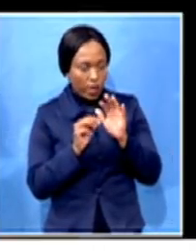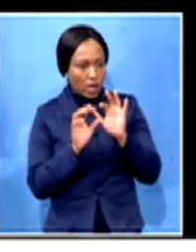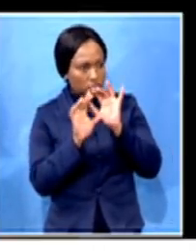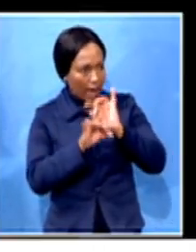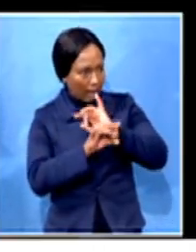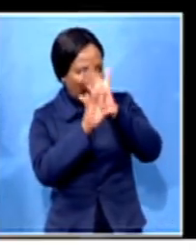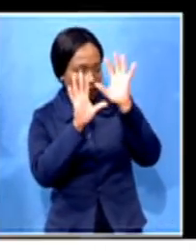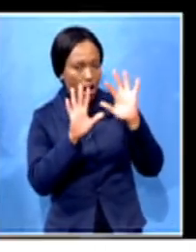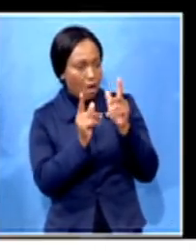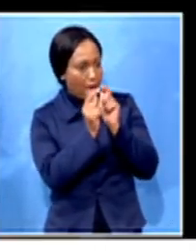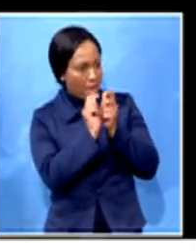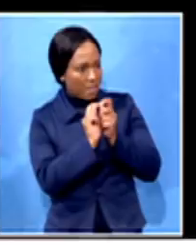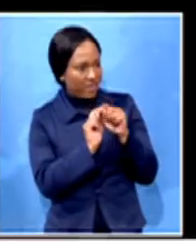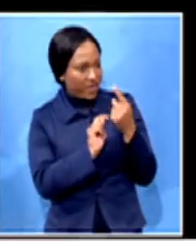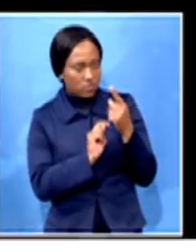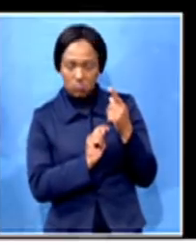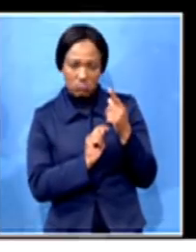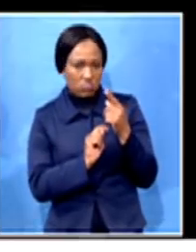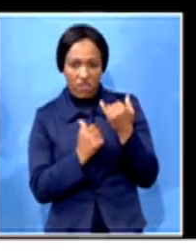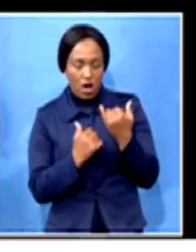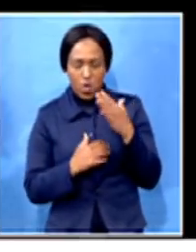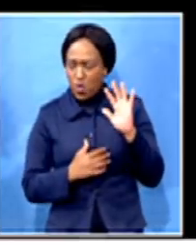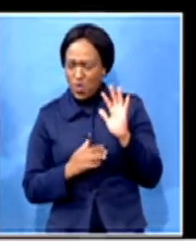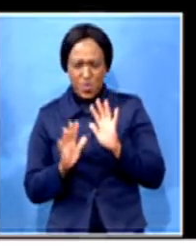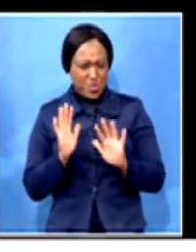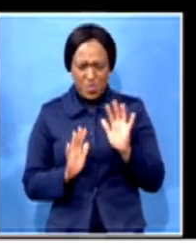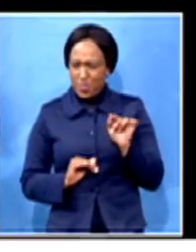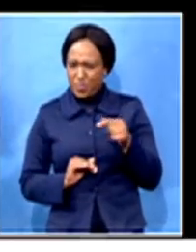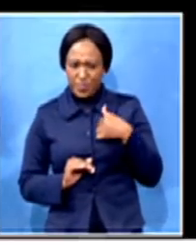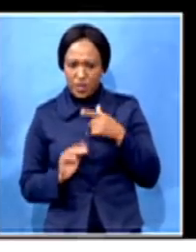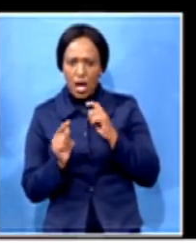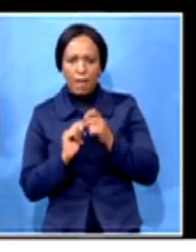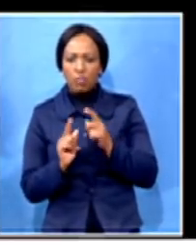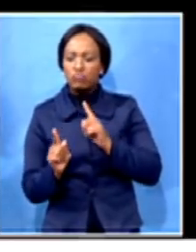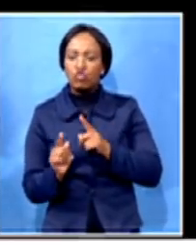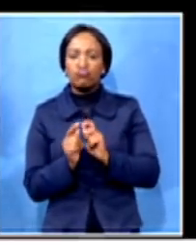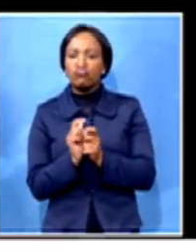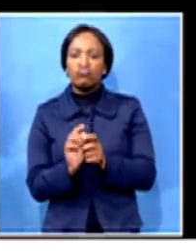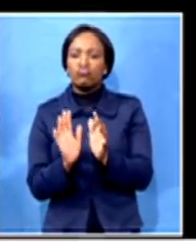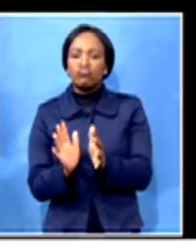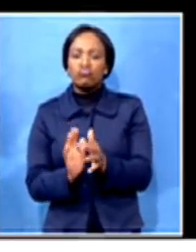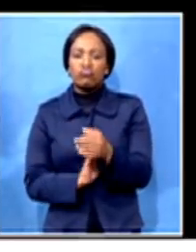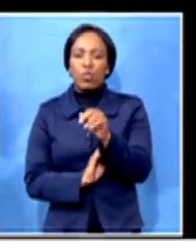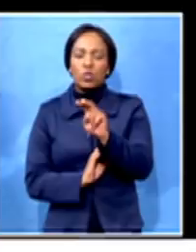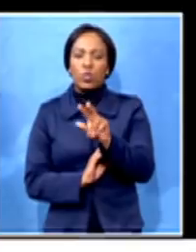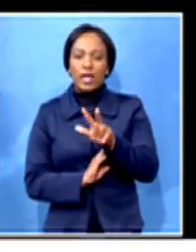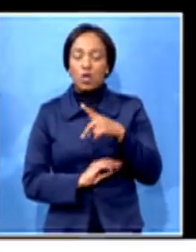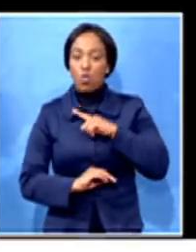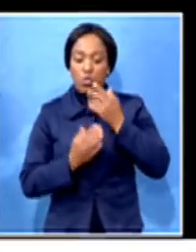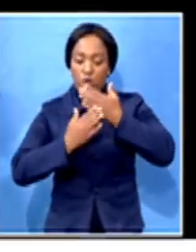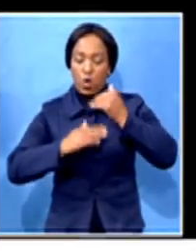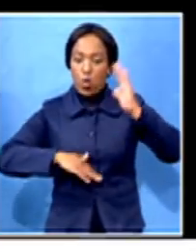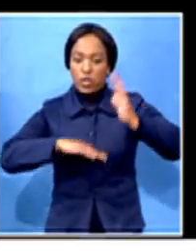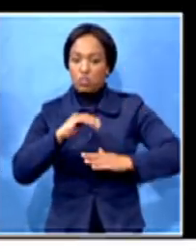as an amendment, we have to be very skeptical about them simply saying amend Regulation 28 because the consequences of that